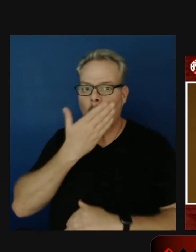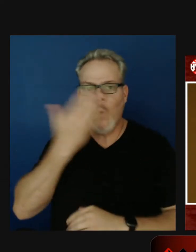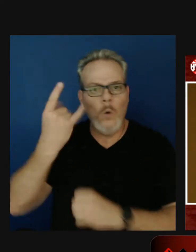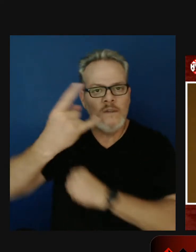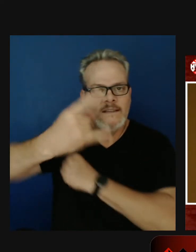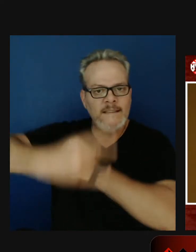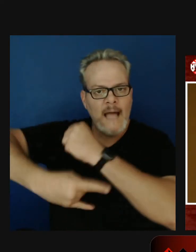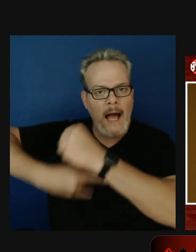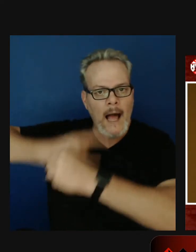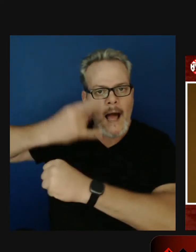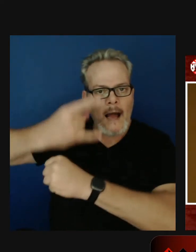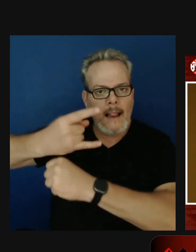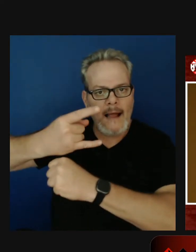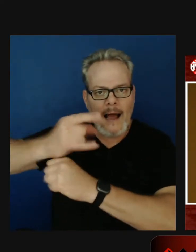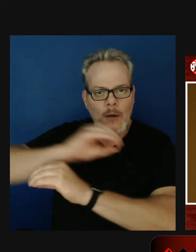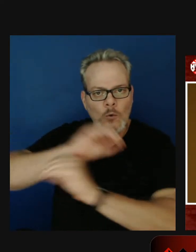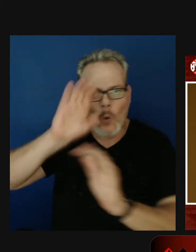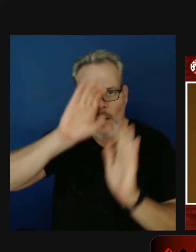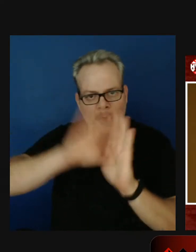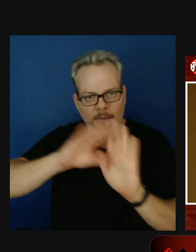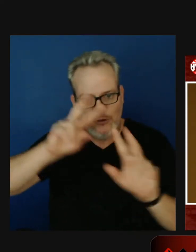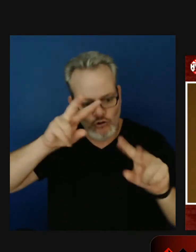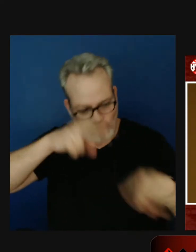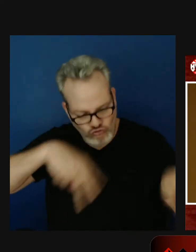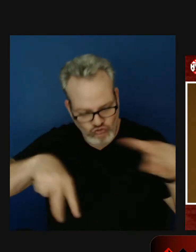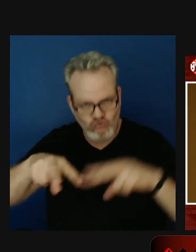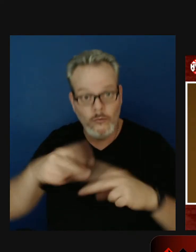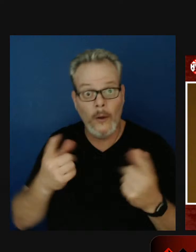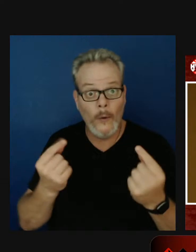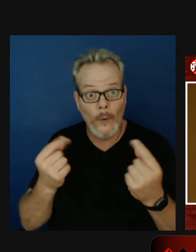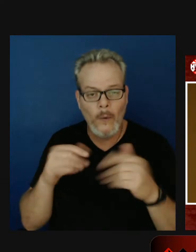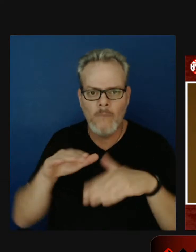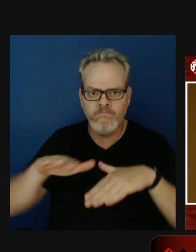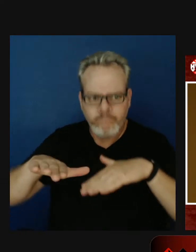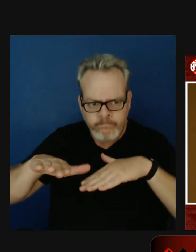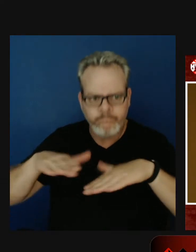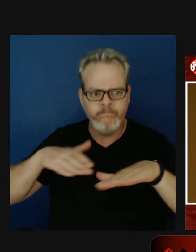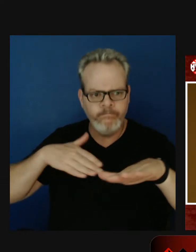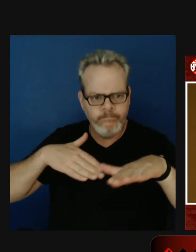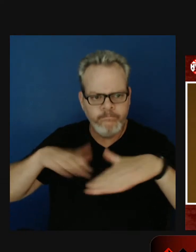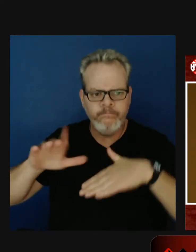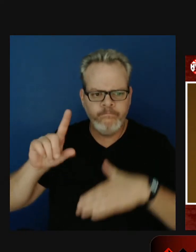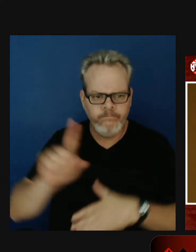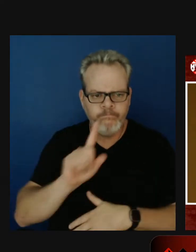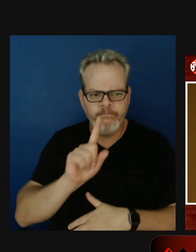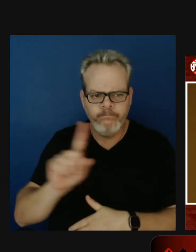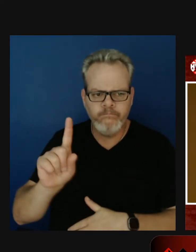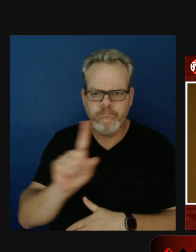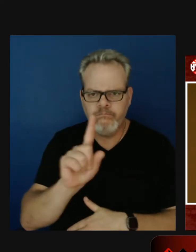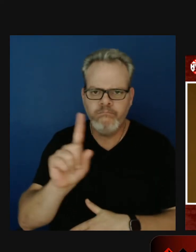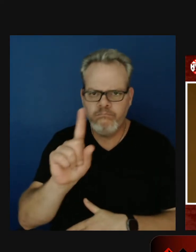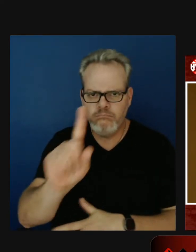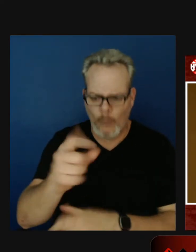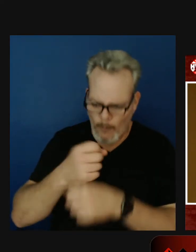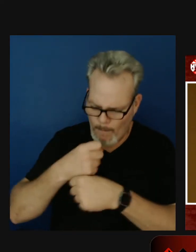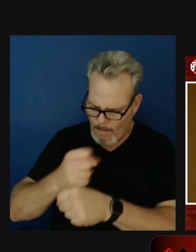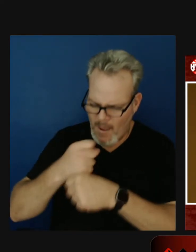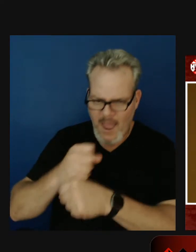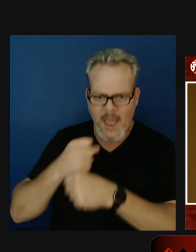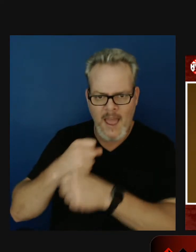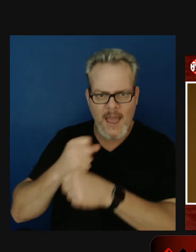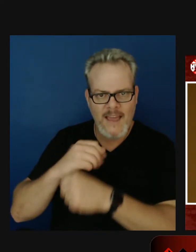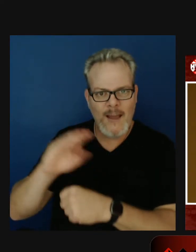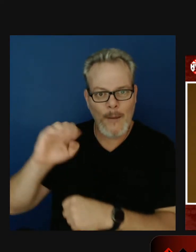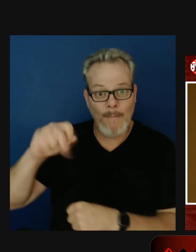images or aerial images. They had to walk all this region to make a map. And of course, you know, the line you're